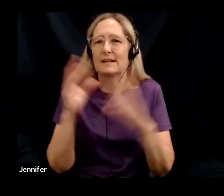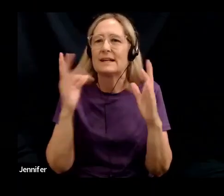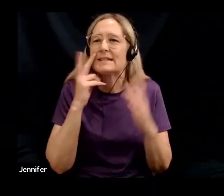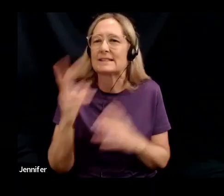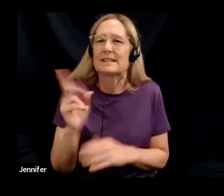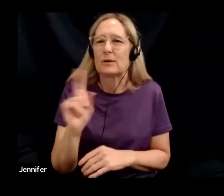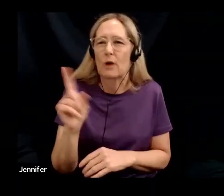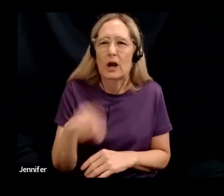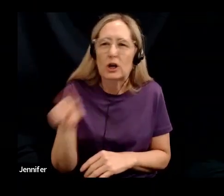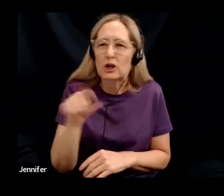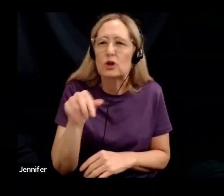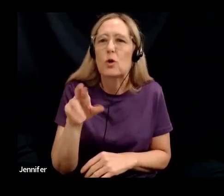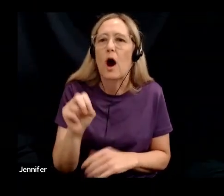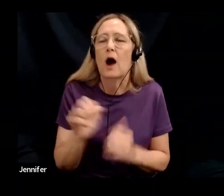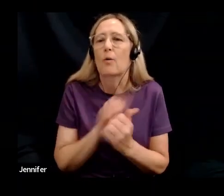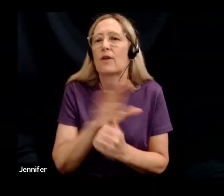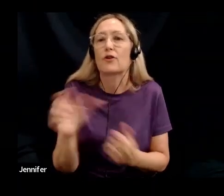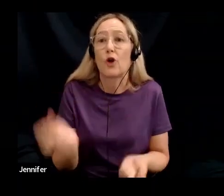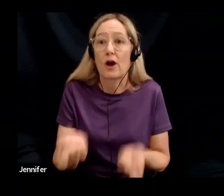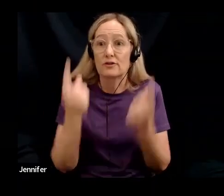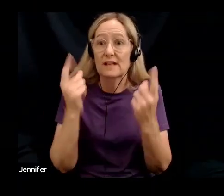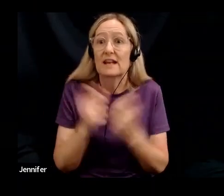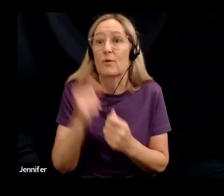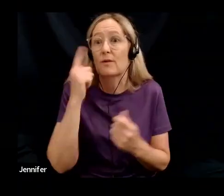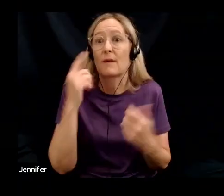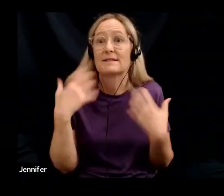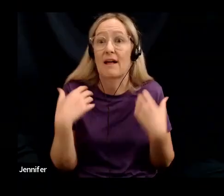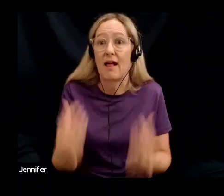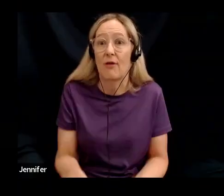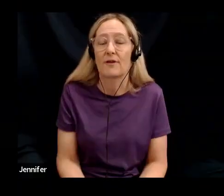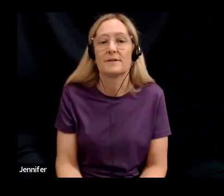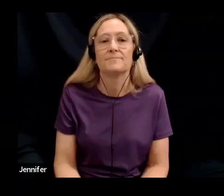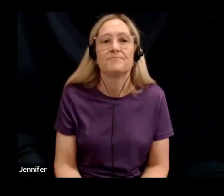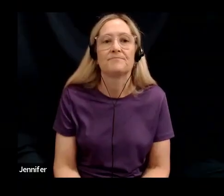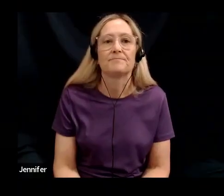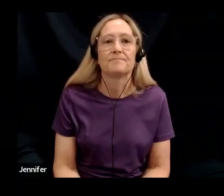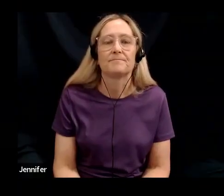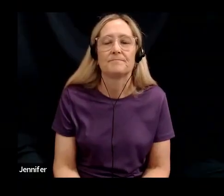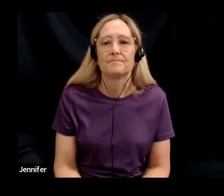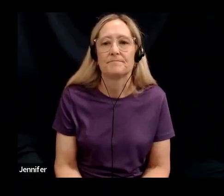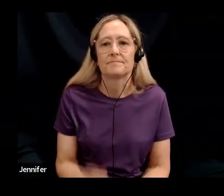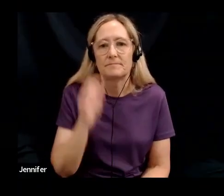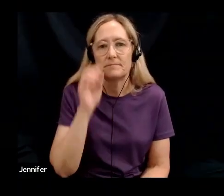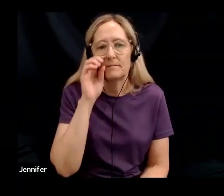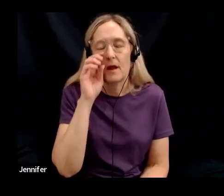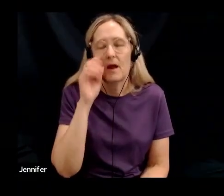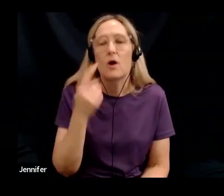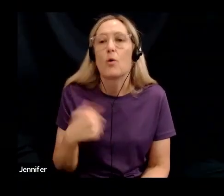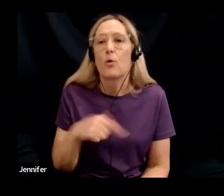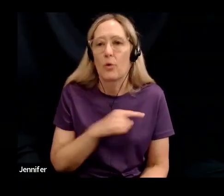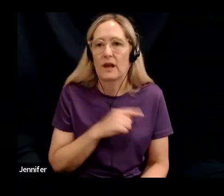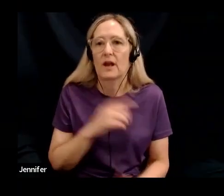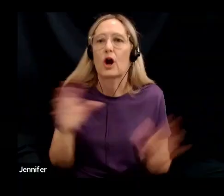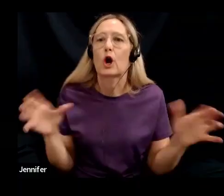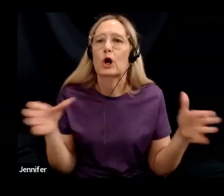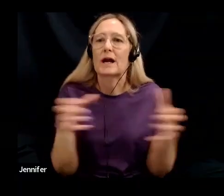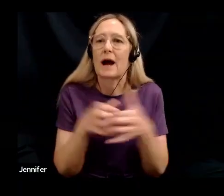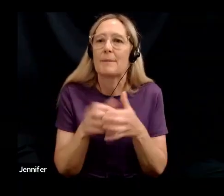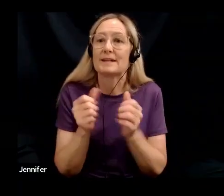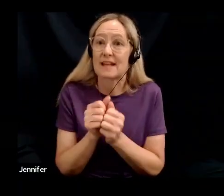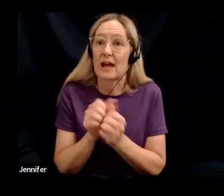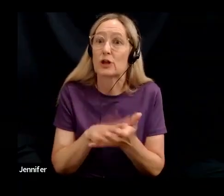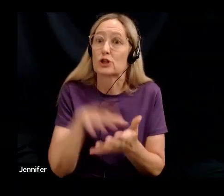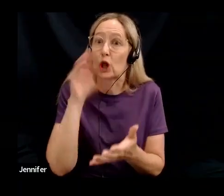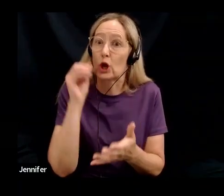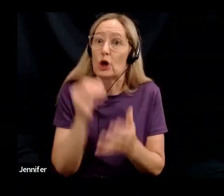where we're all at in our understanding around mental health. This is a place where we are coming together to learn and to